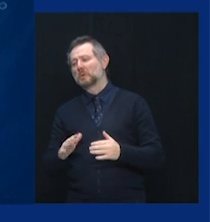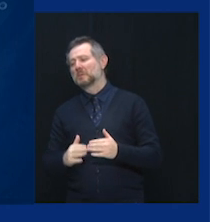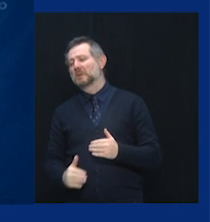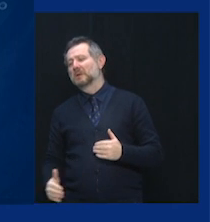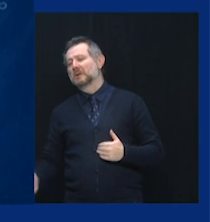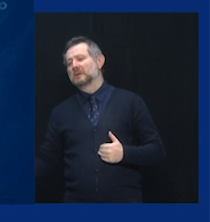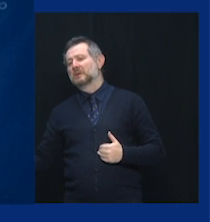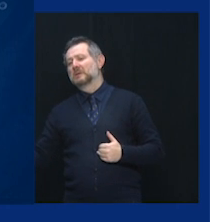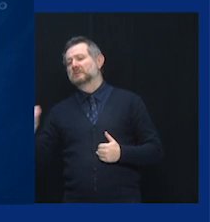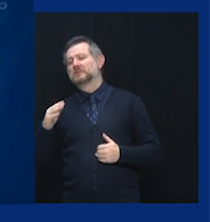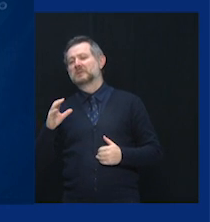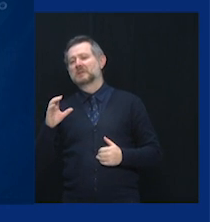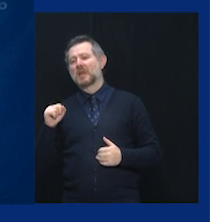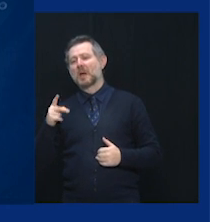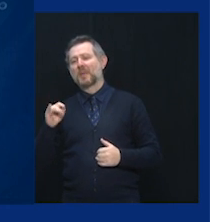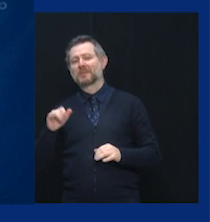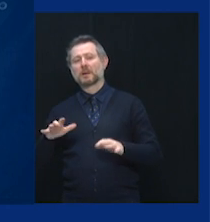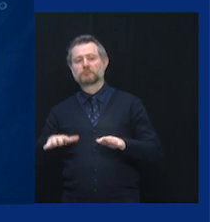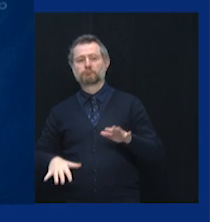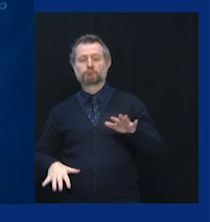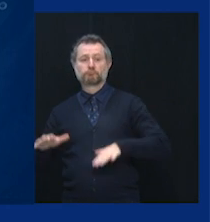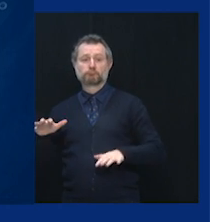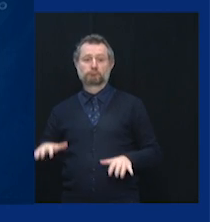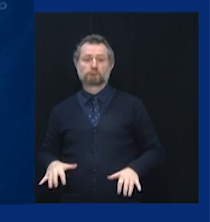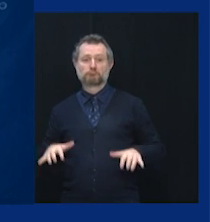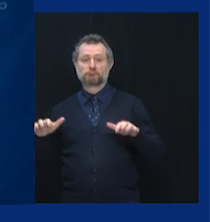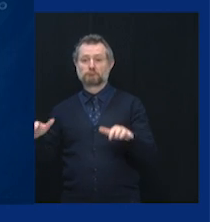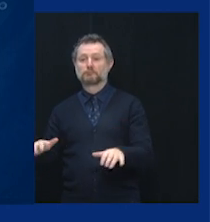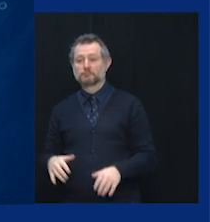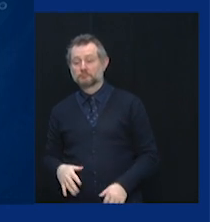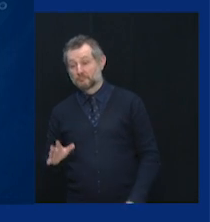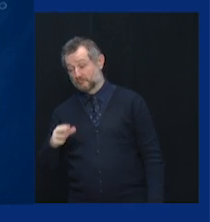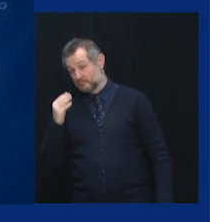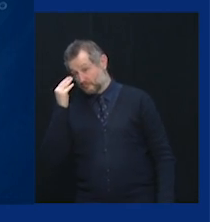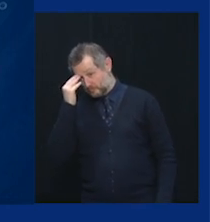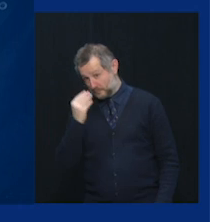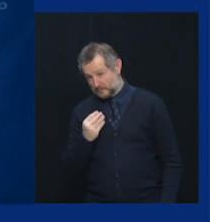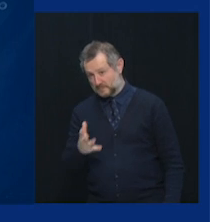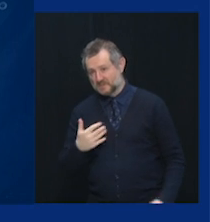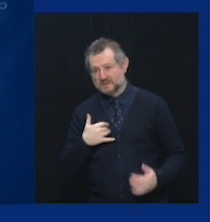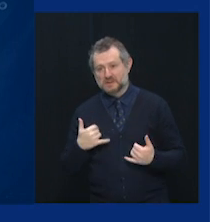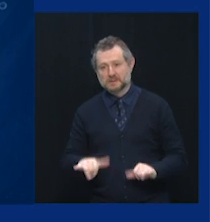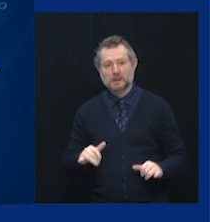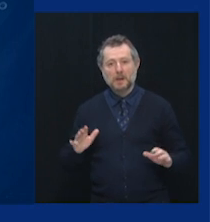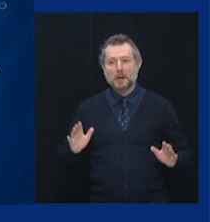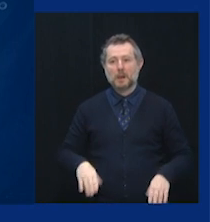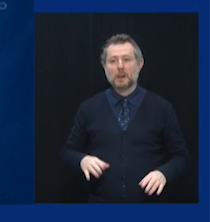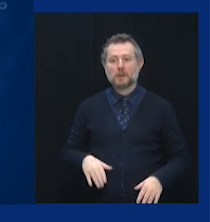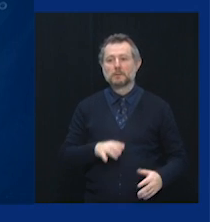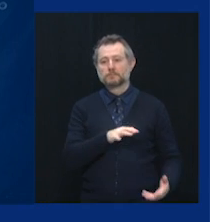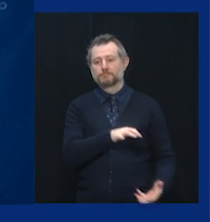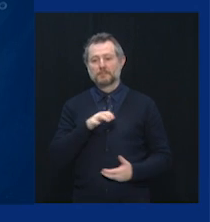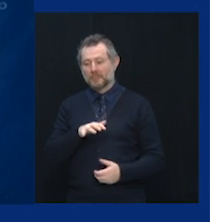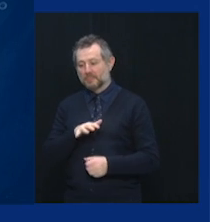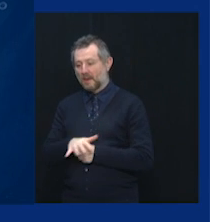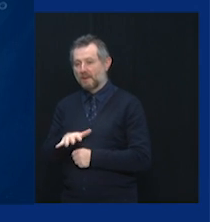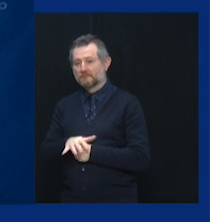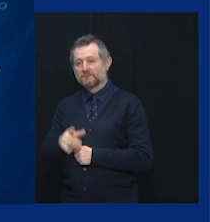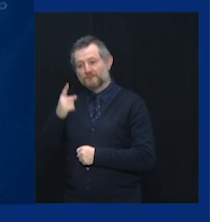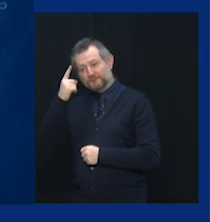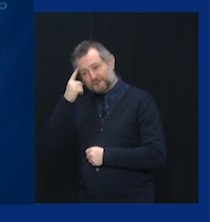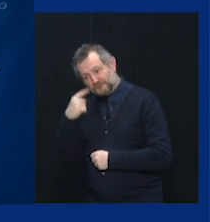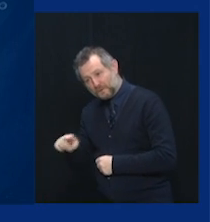the way, we still have not received enough supply just to do 1A and